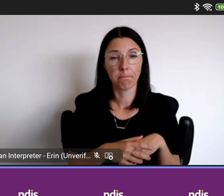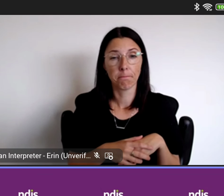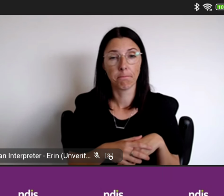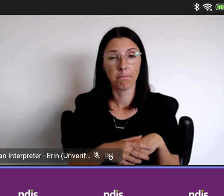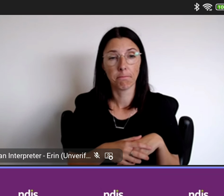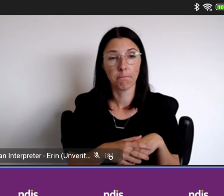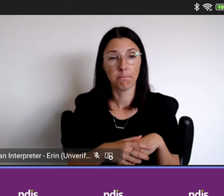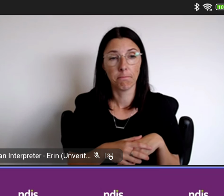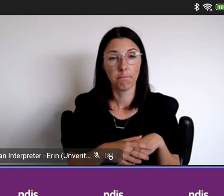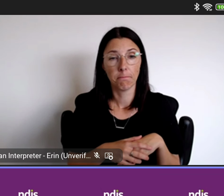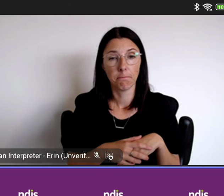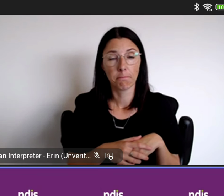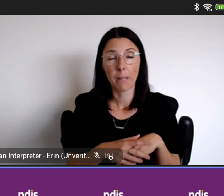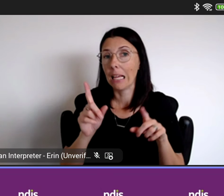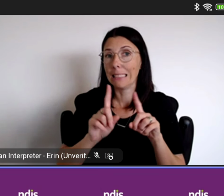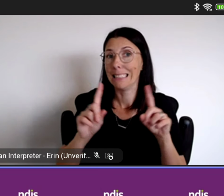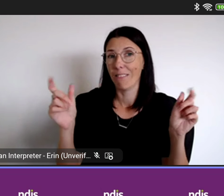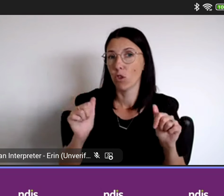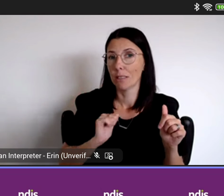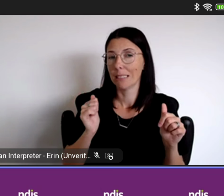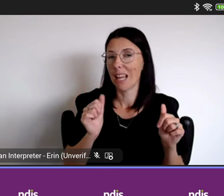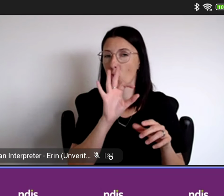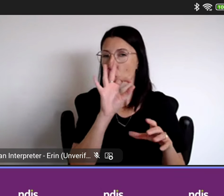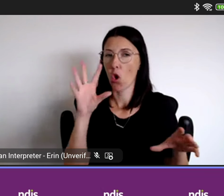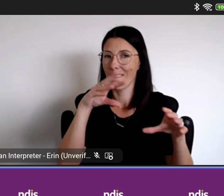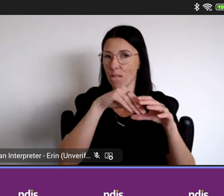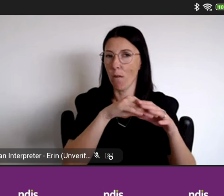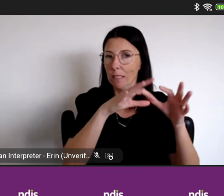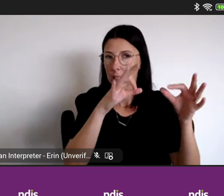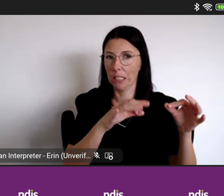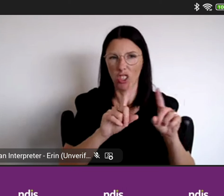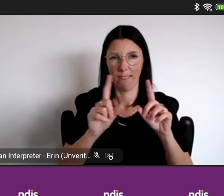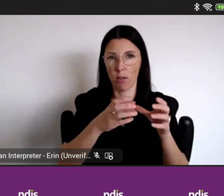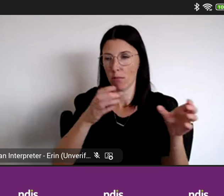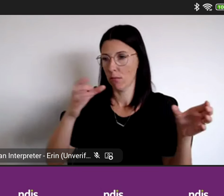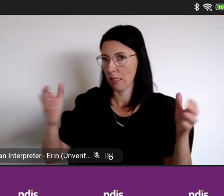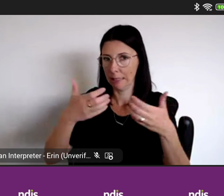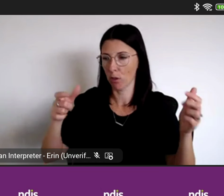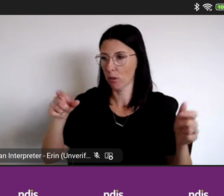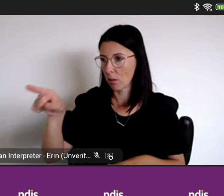original decision will then check if we made the right decision.